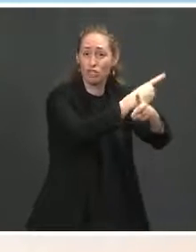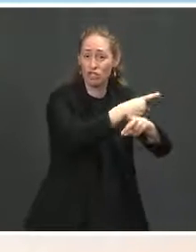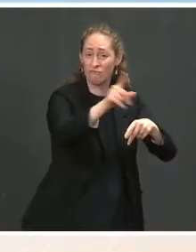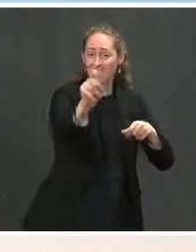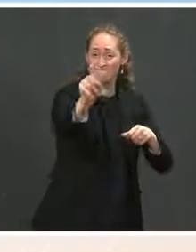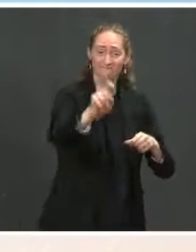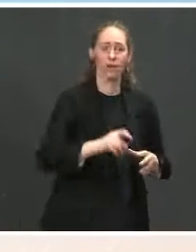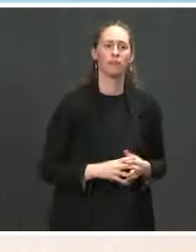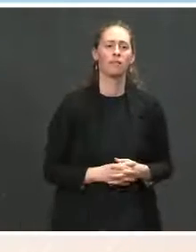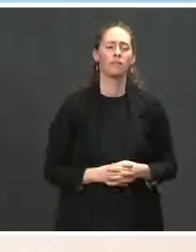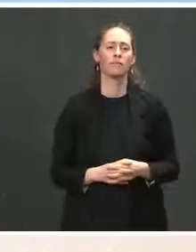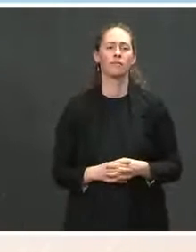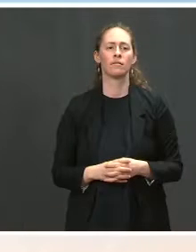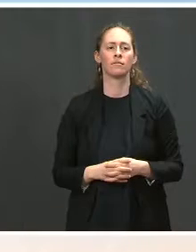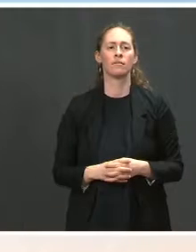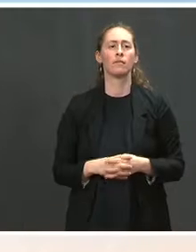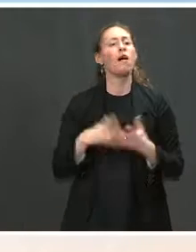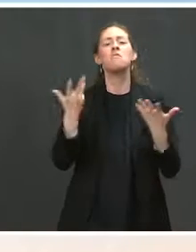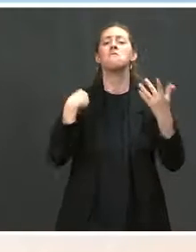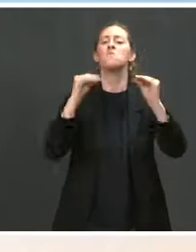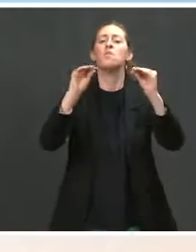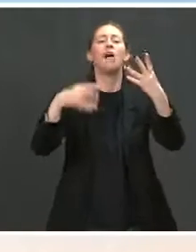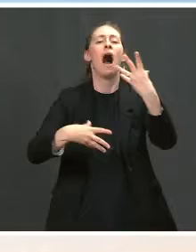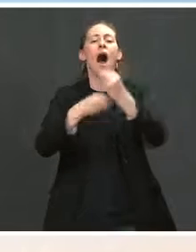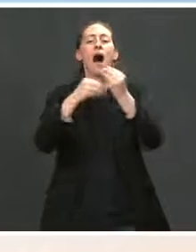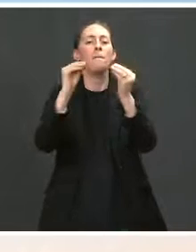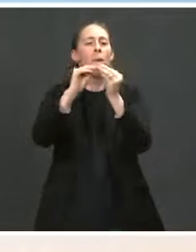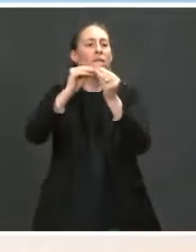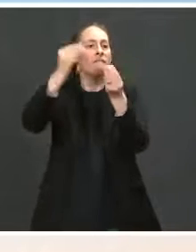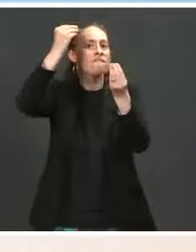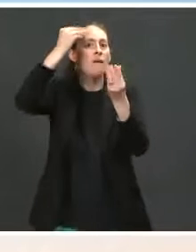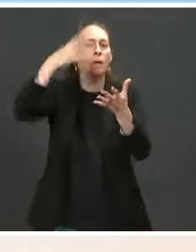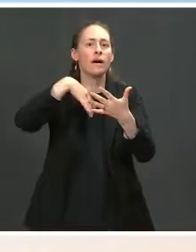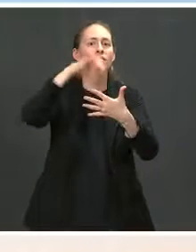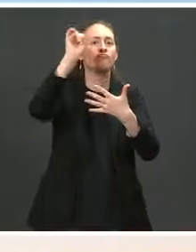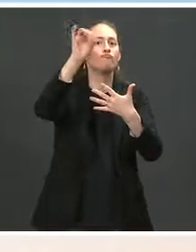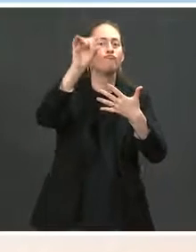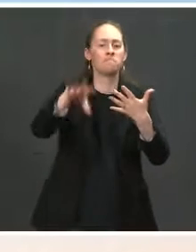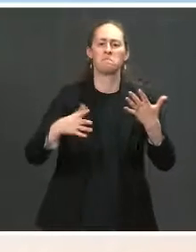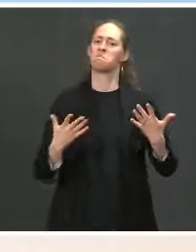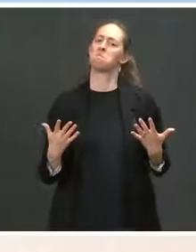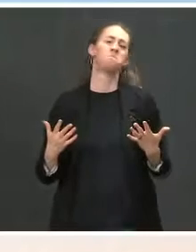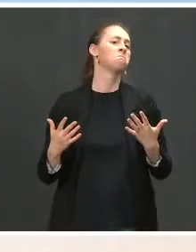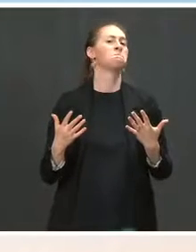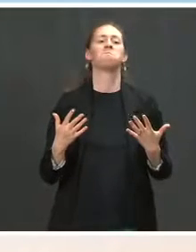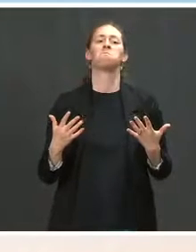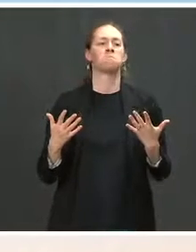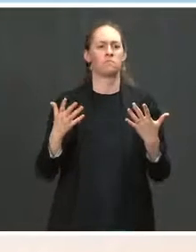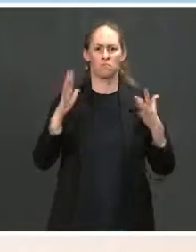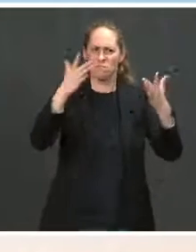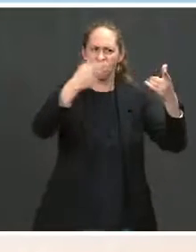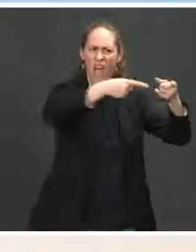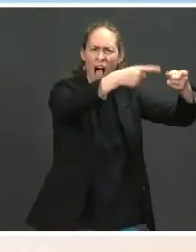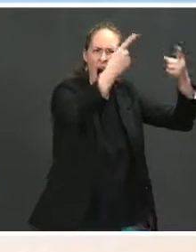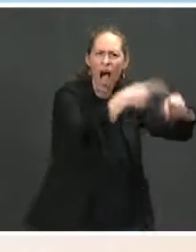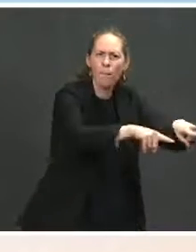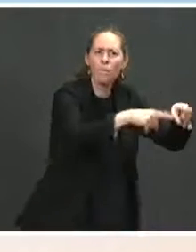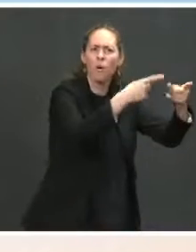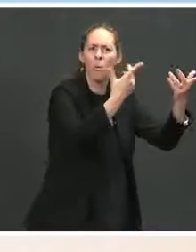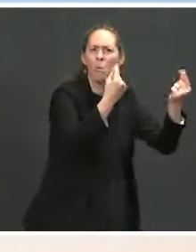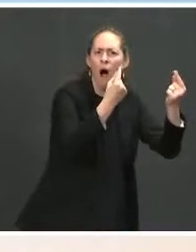any additional speculation to add to the cause or the origin of the attacks over the weekend. What our focus is